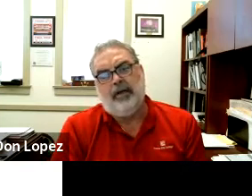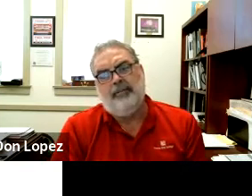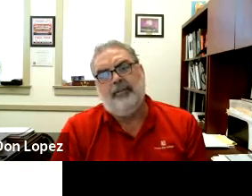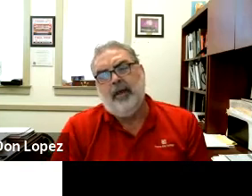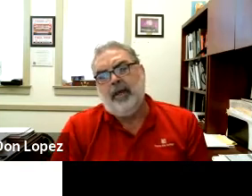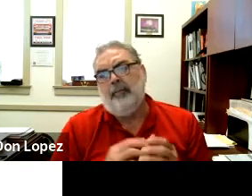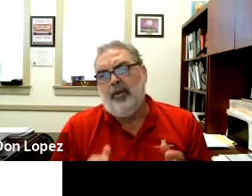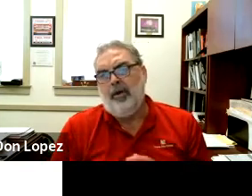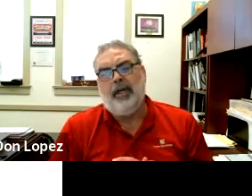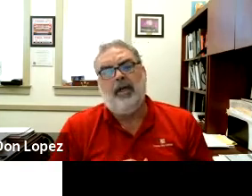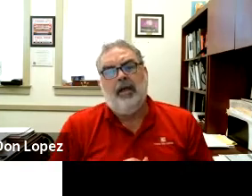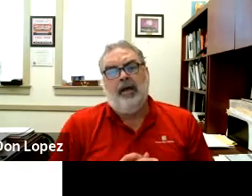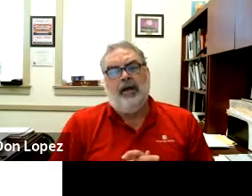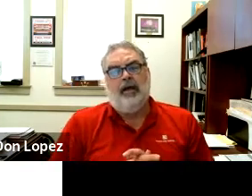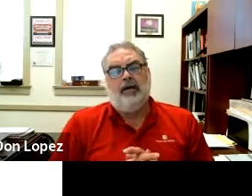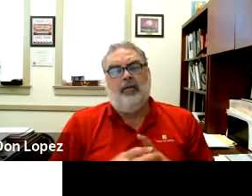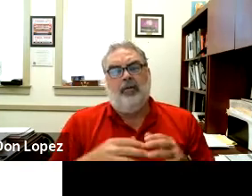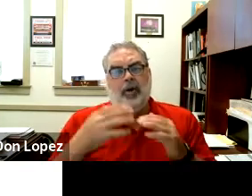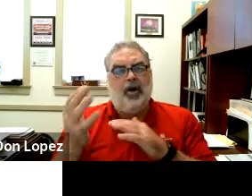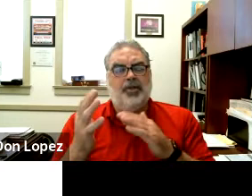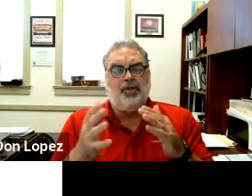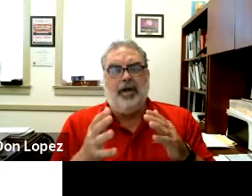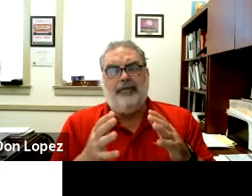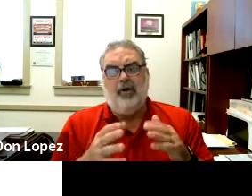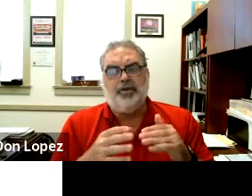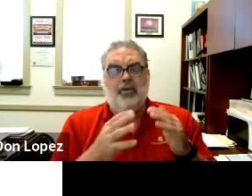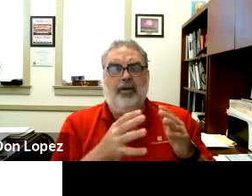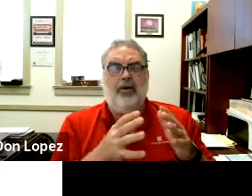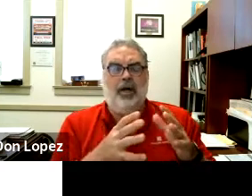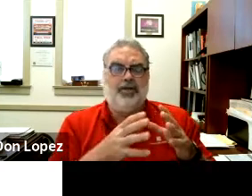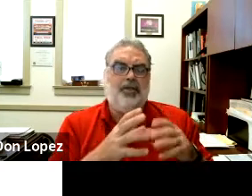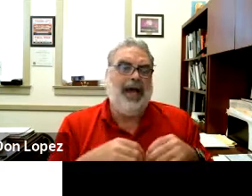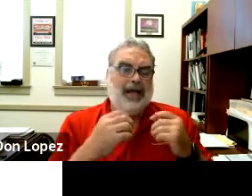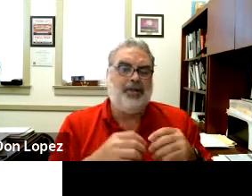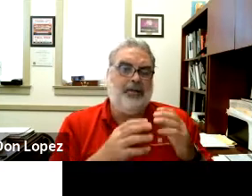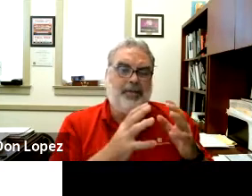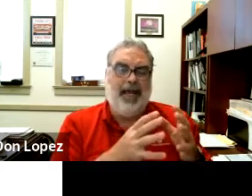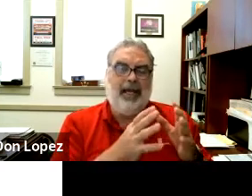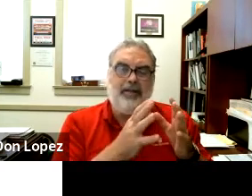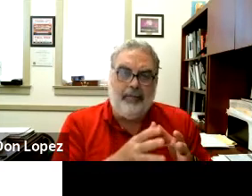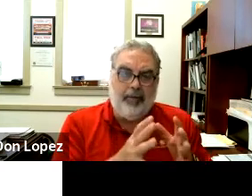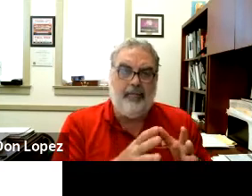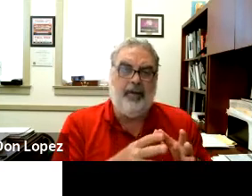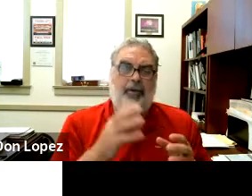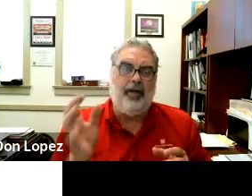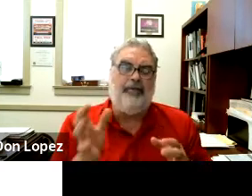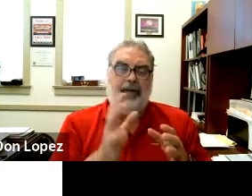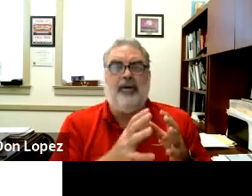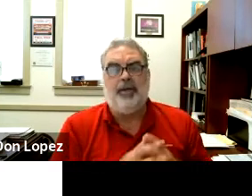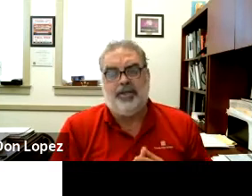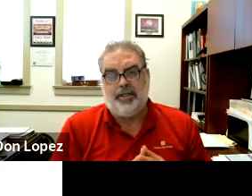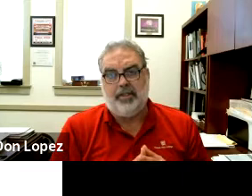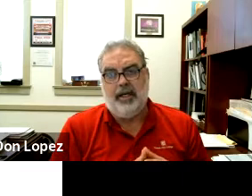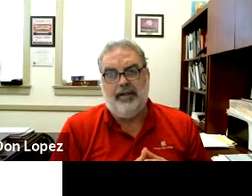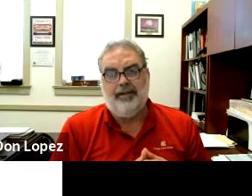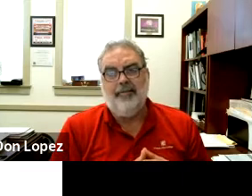about employment, we're also trying to focus on whether or not a student actually obtains employment within the field